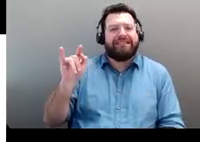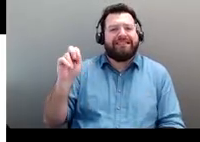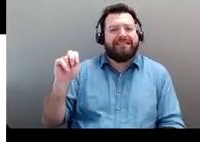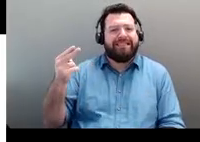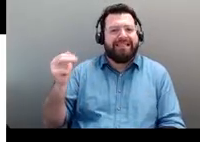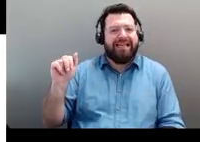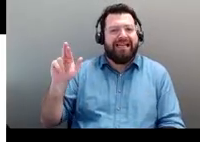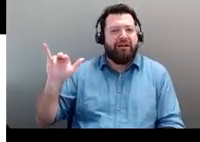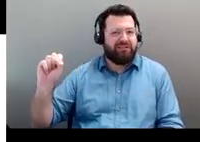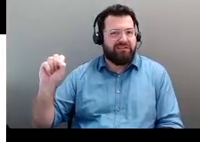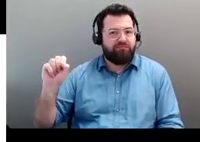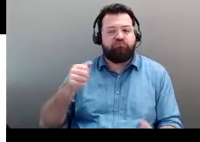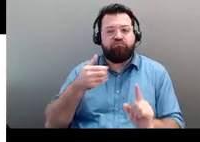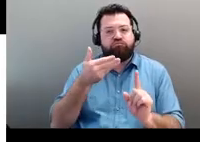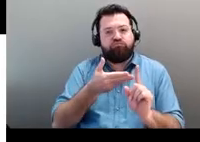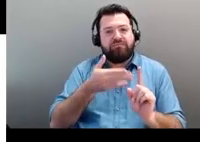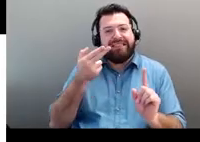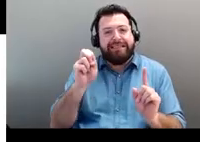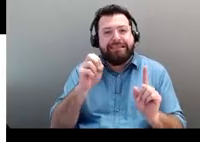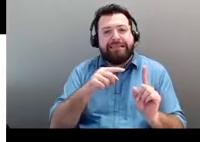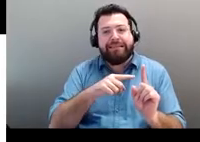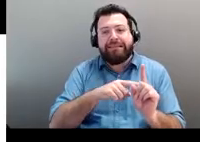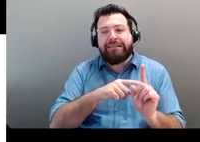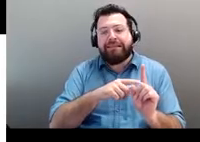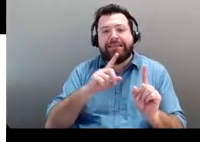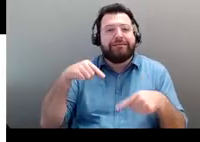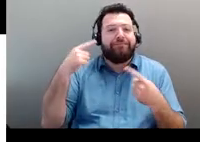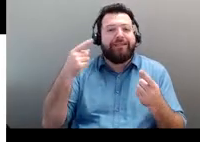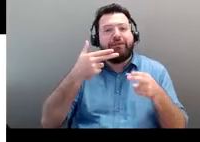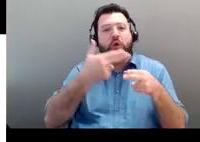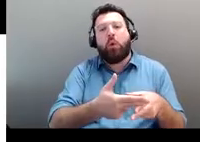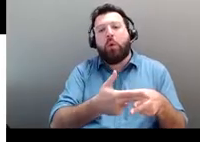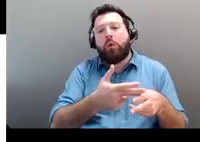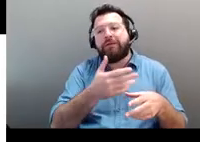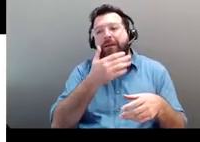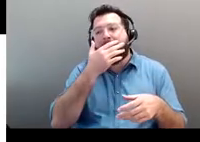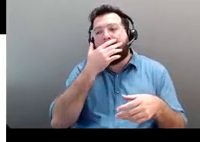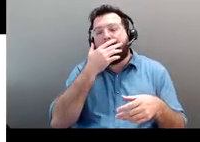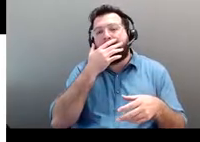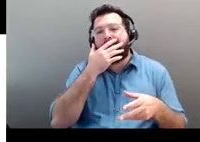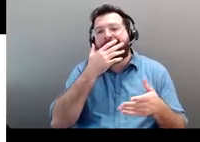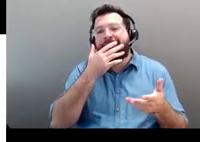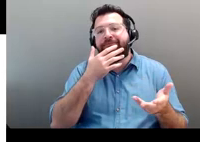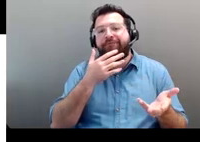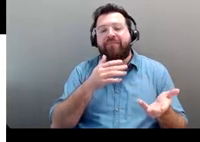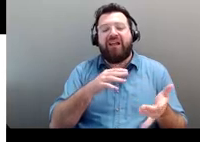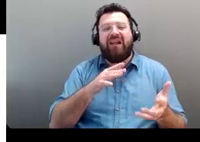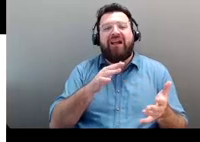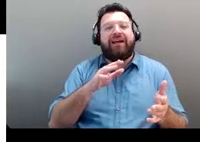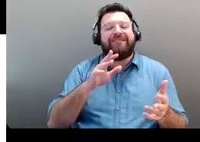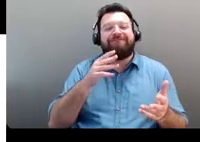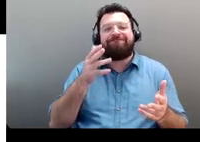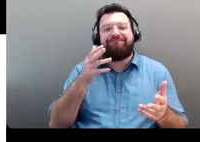he, he's been referred to as the only